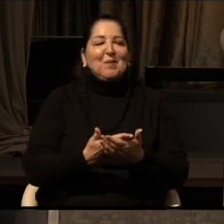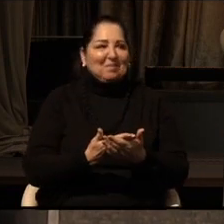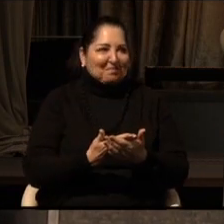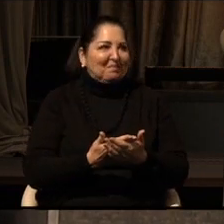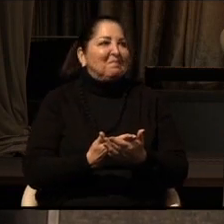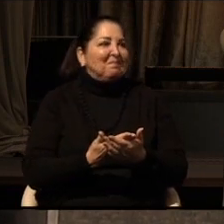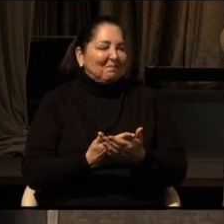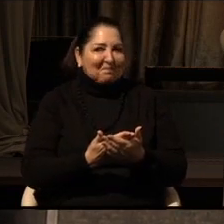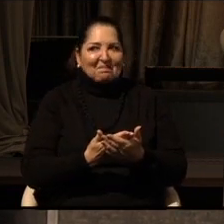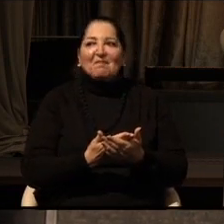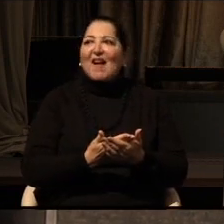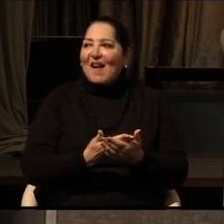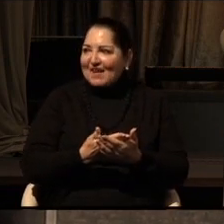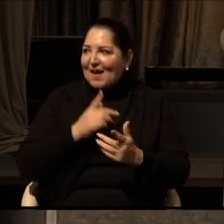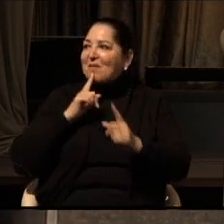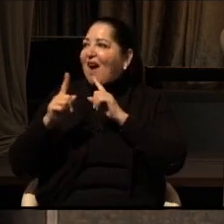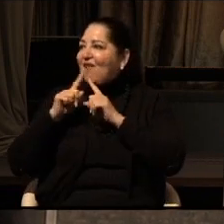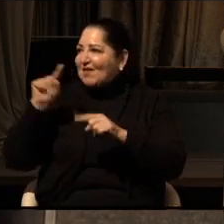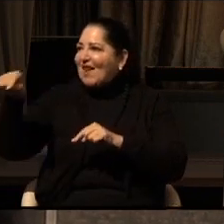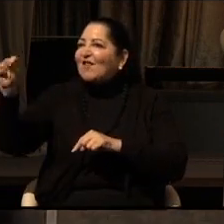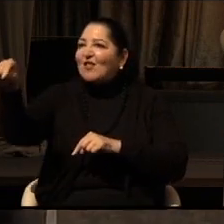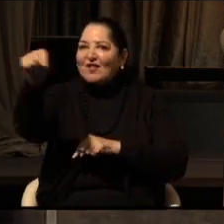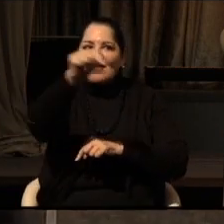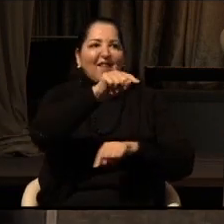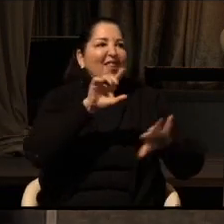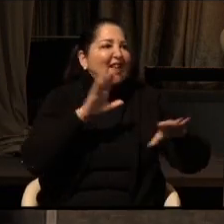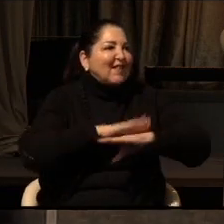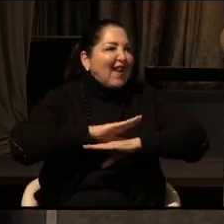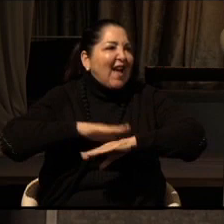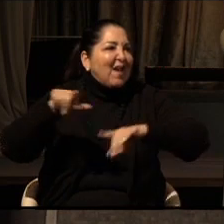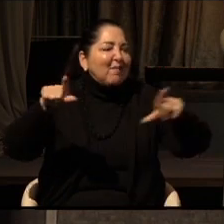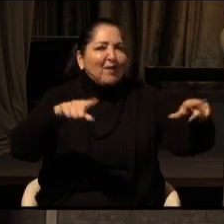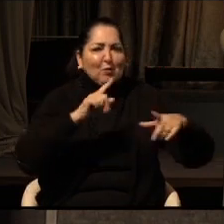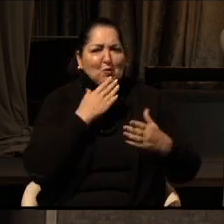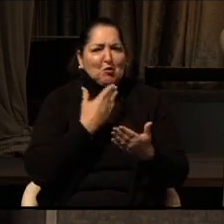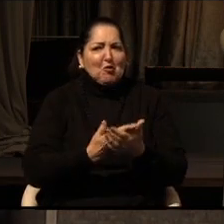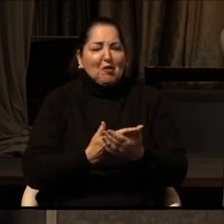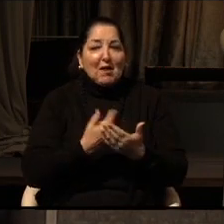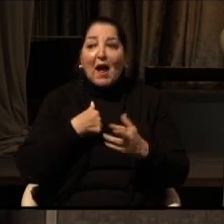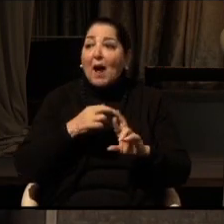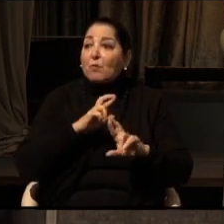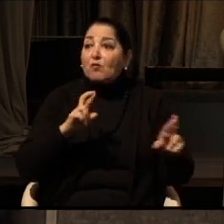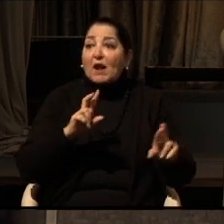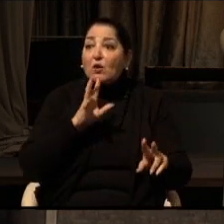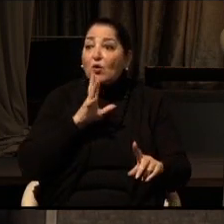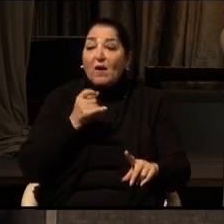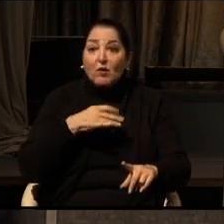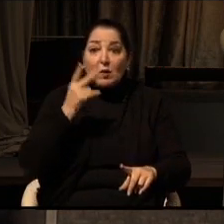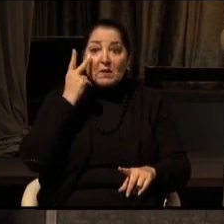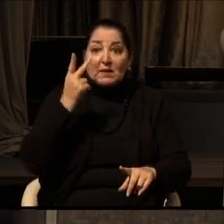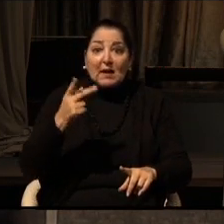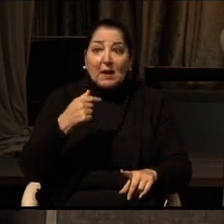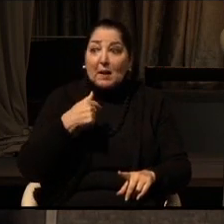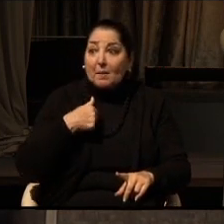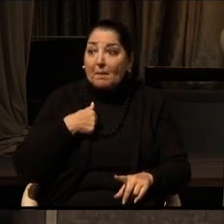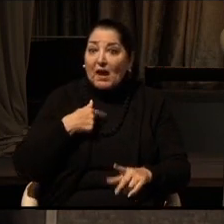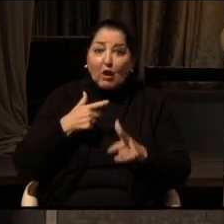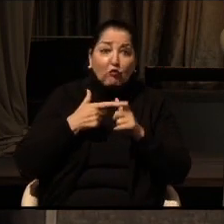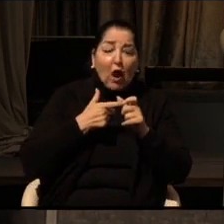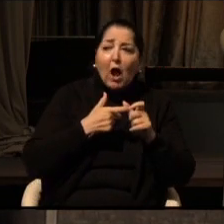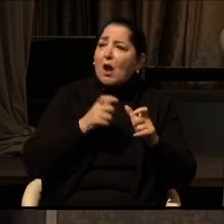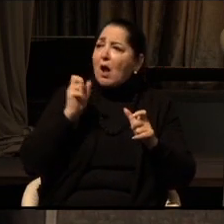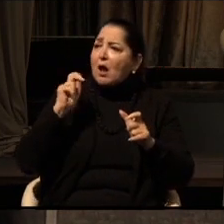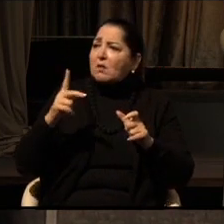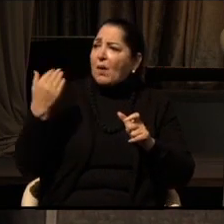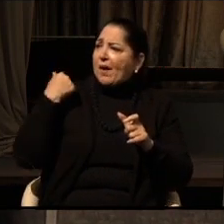There were some good conversations had here. I'm ready to talk, so if you see me running, it's okay to tap me on the shoulder,